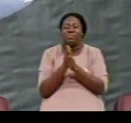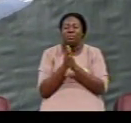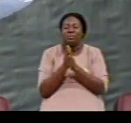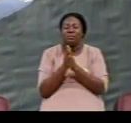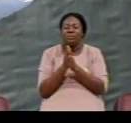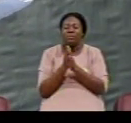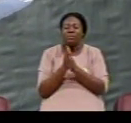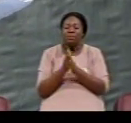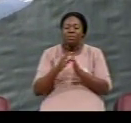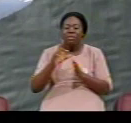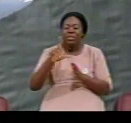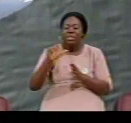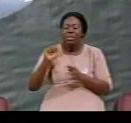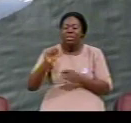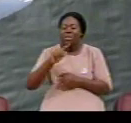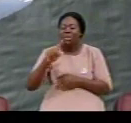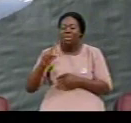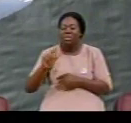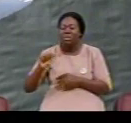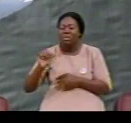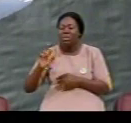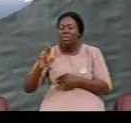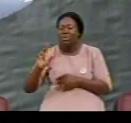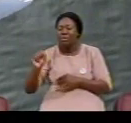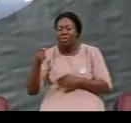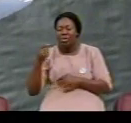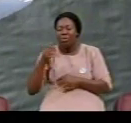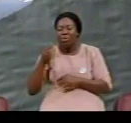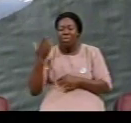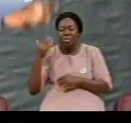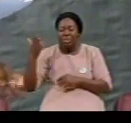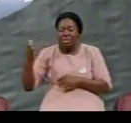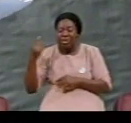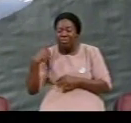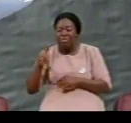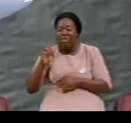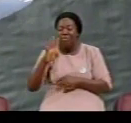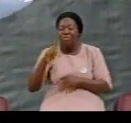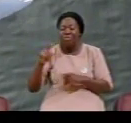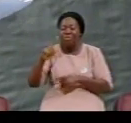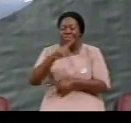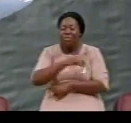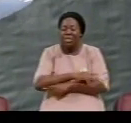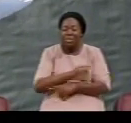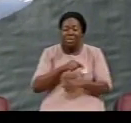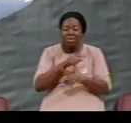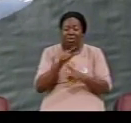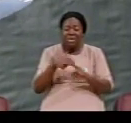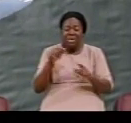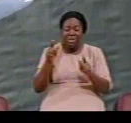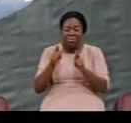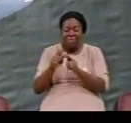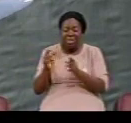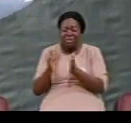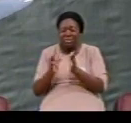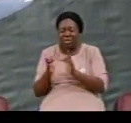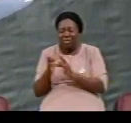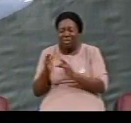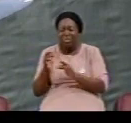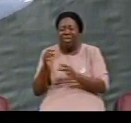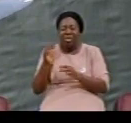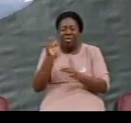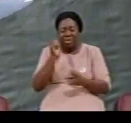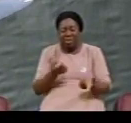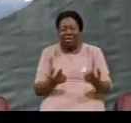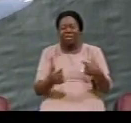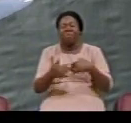Lazarus was dead for 4 days. When he met Jesus, he came alive. Today, every Lazarus in